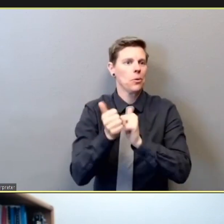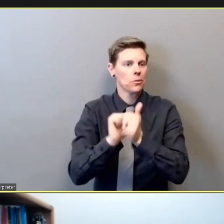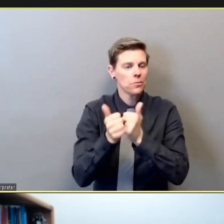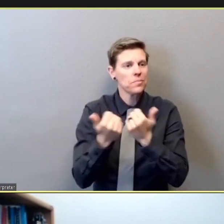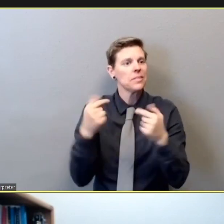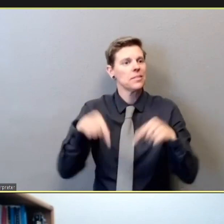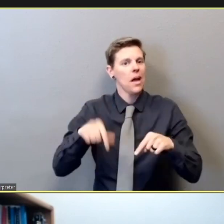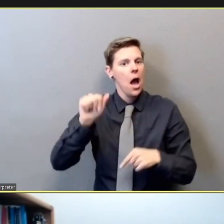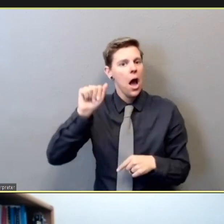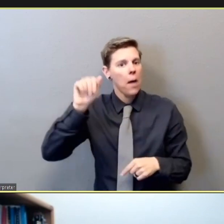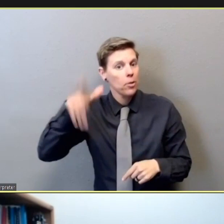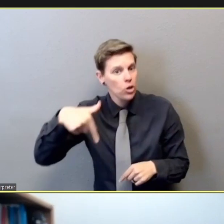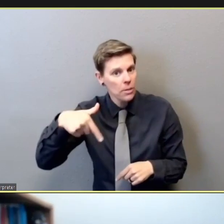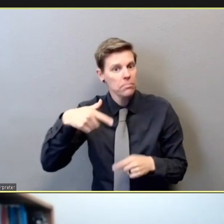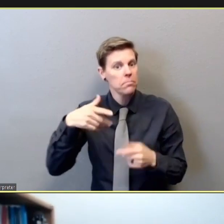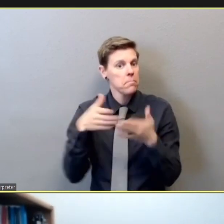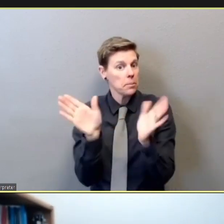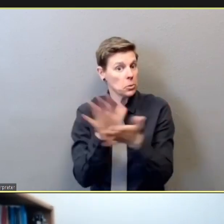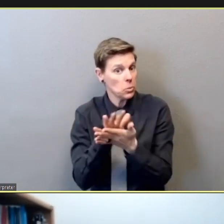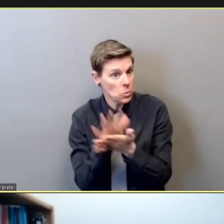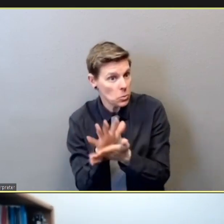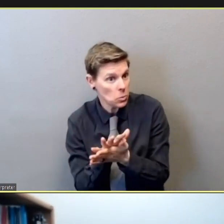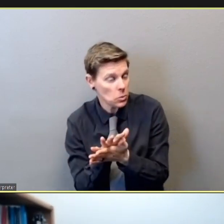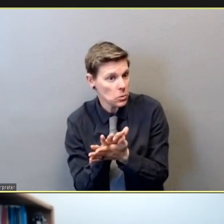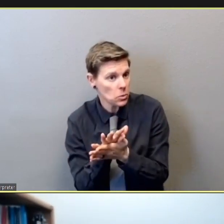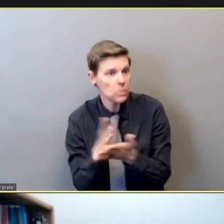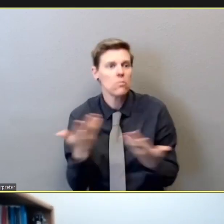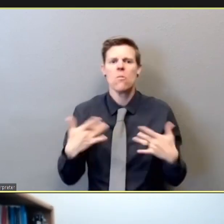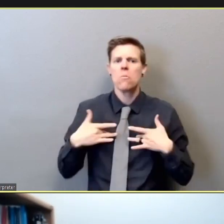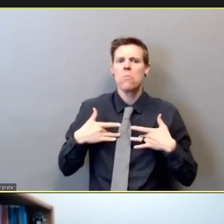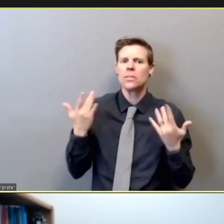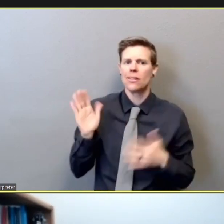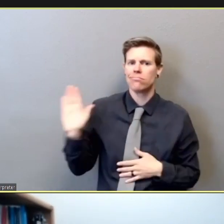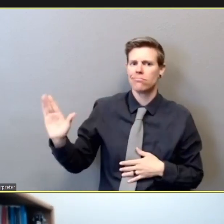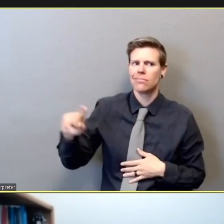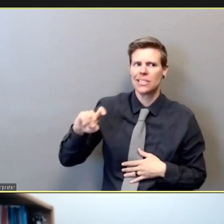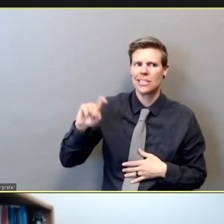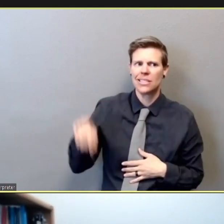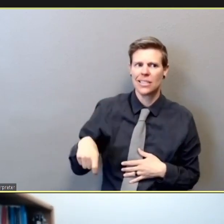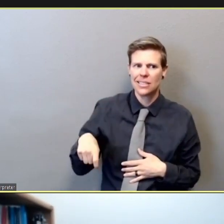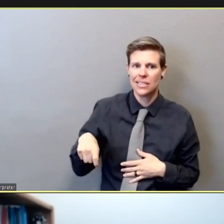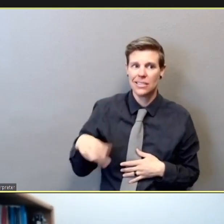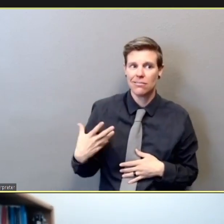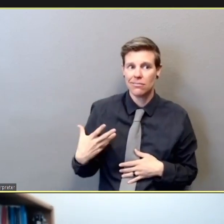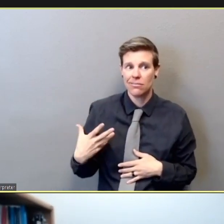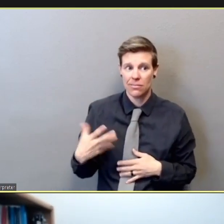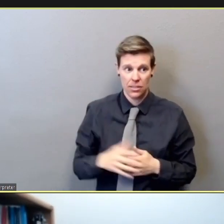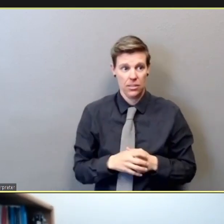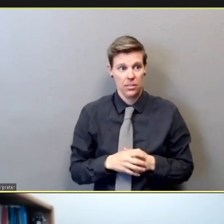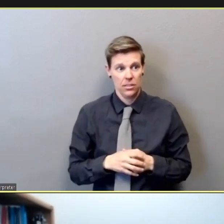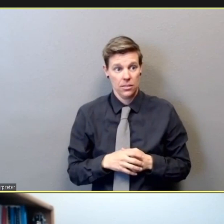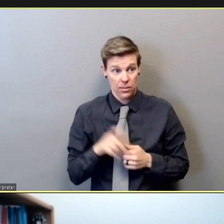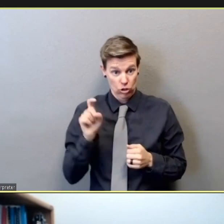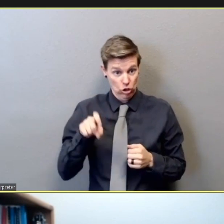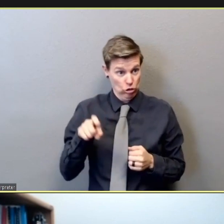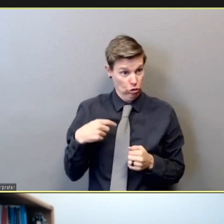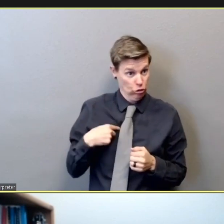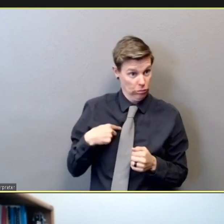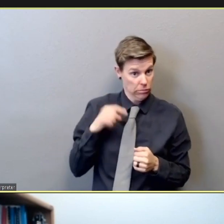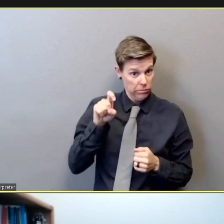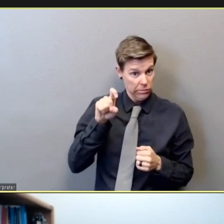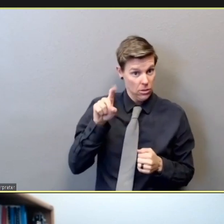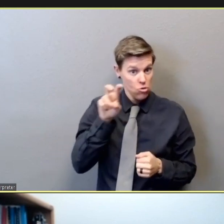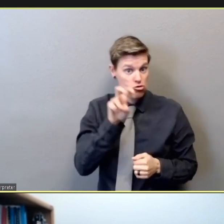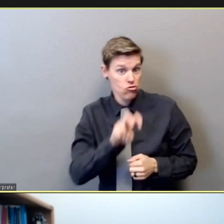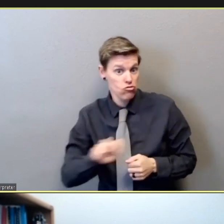second is what's going on in Texas and possibly considering another travel quarantine restriction for out-of-state travelers,